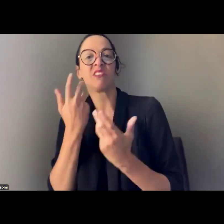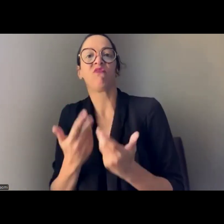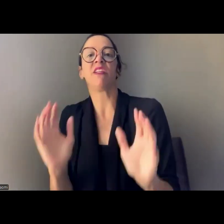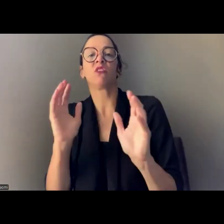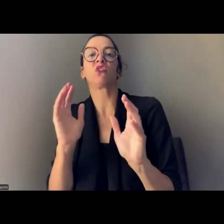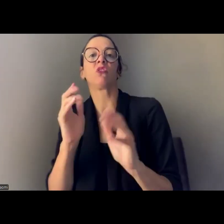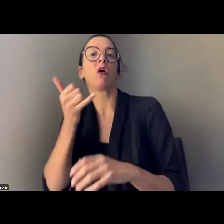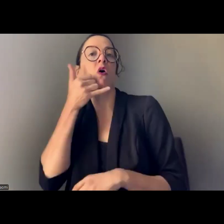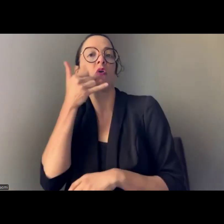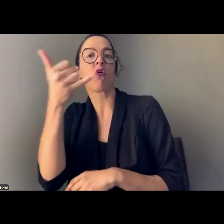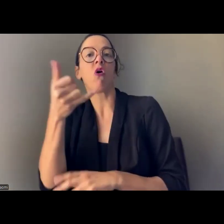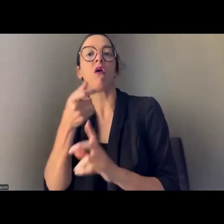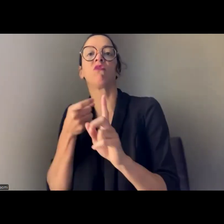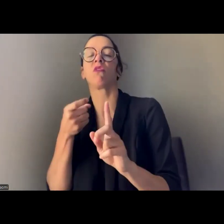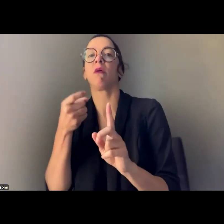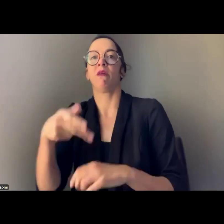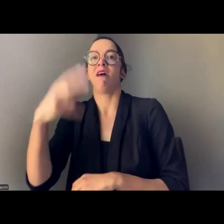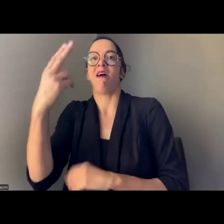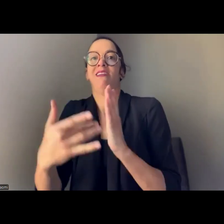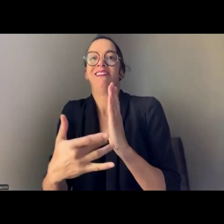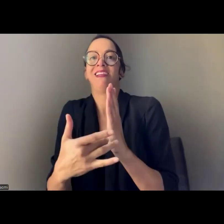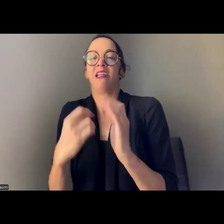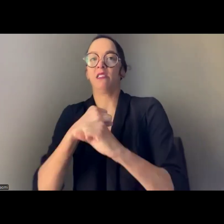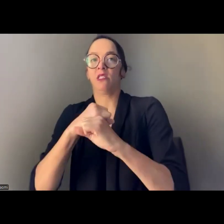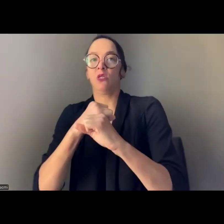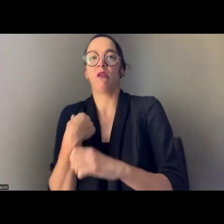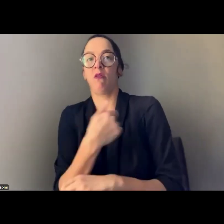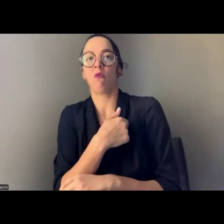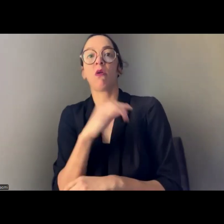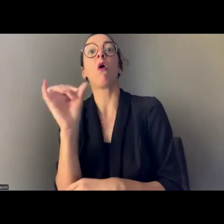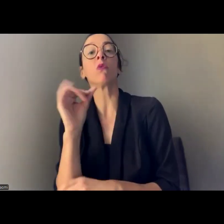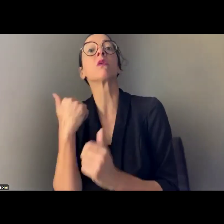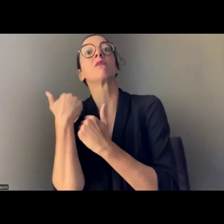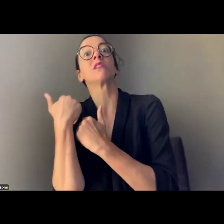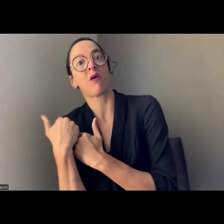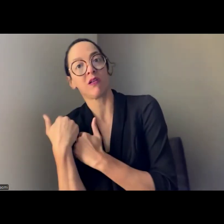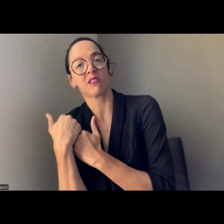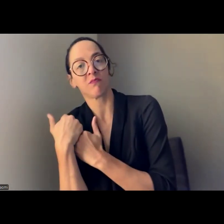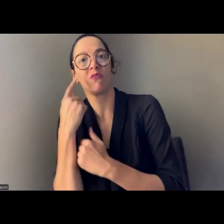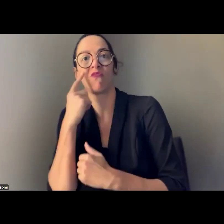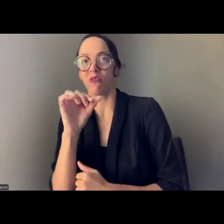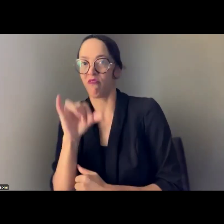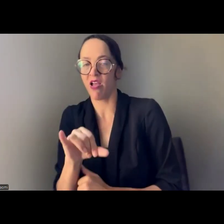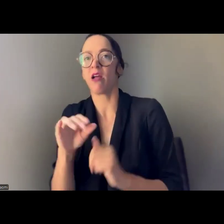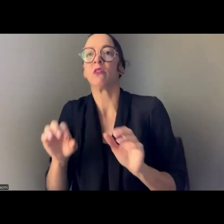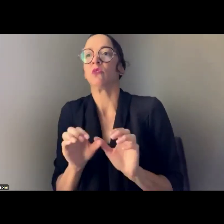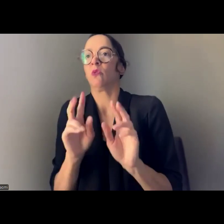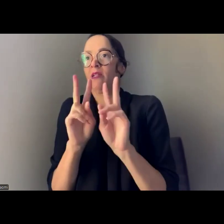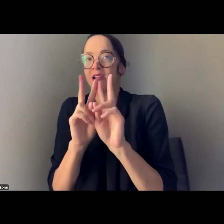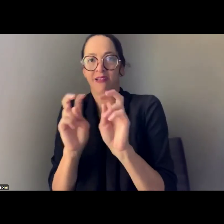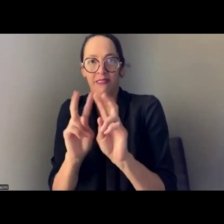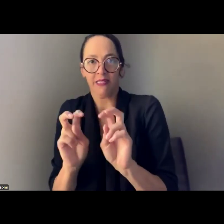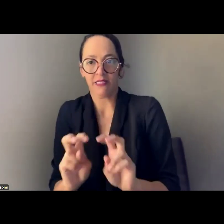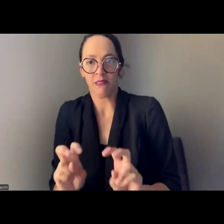to also be responsible for, and doing assessments. And some of the recommendations that